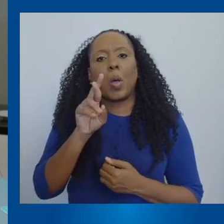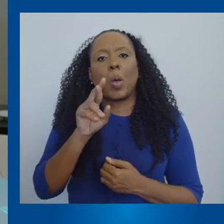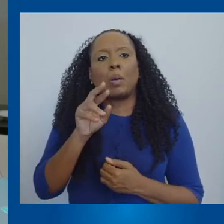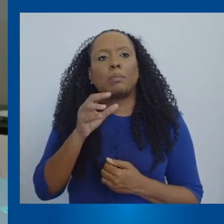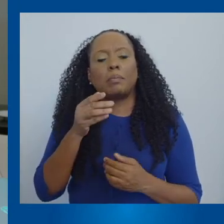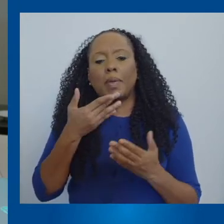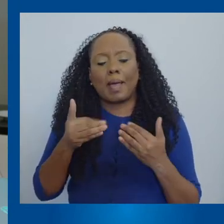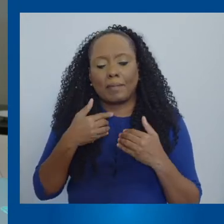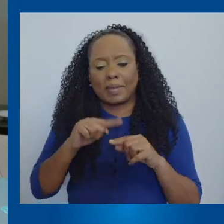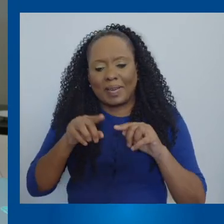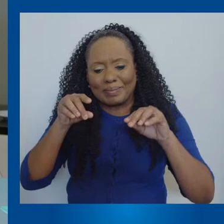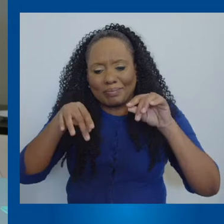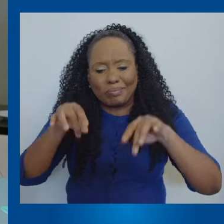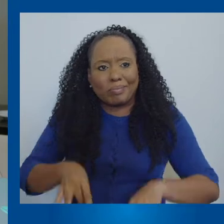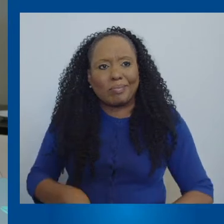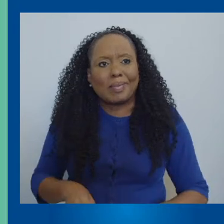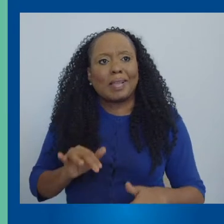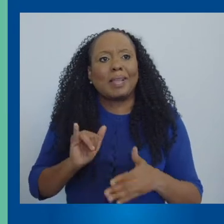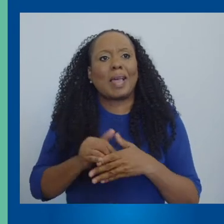avoided?